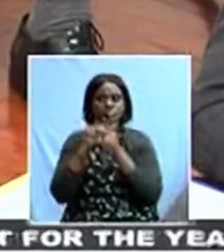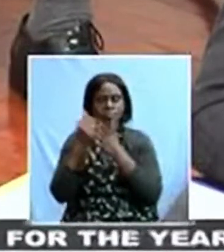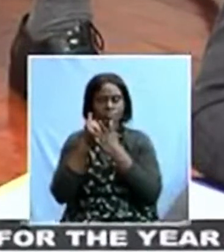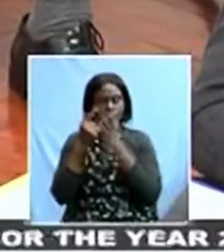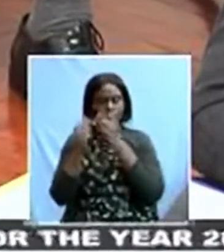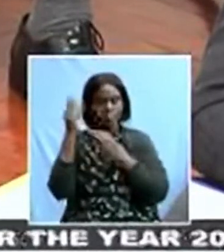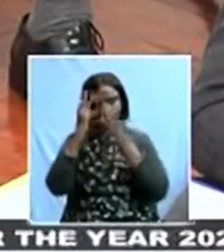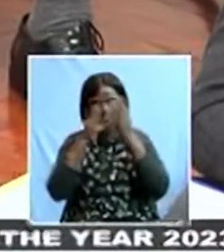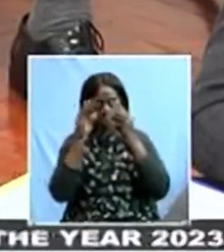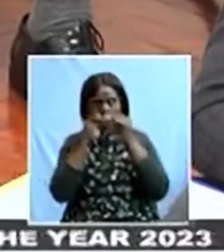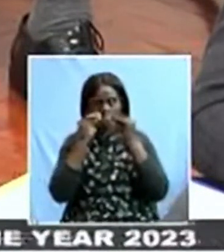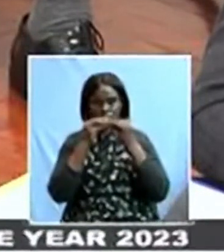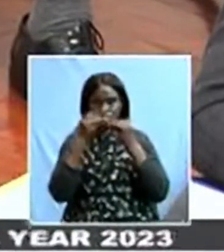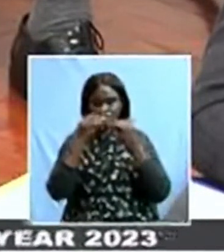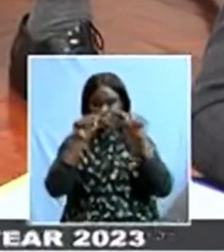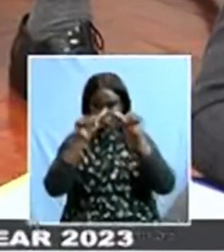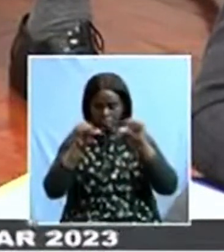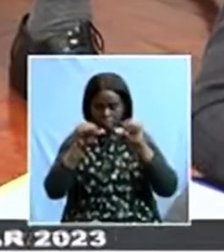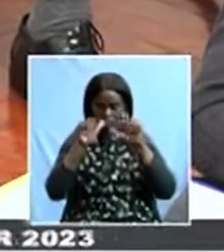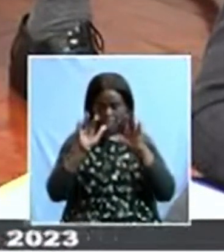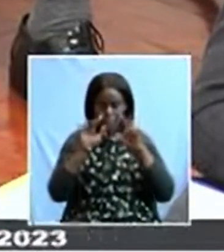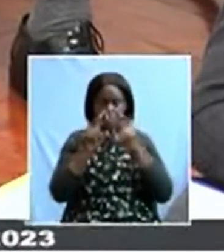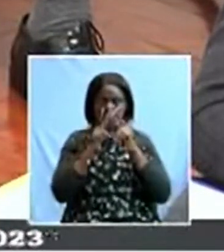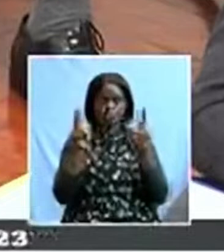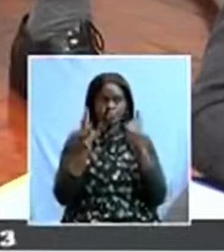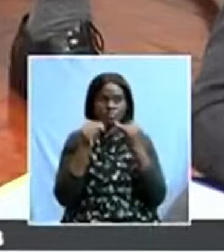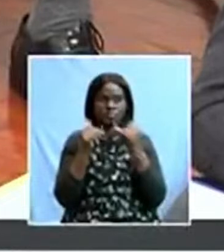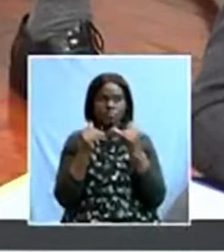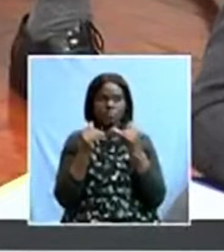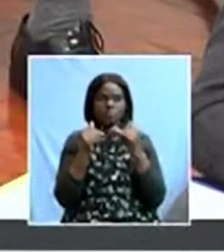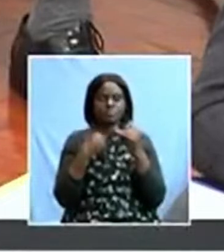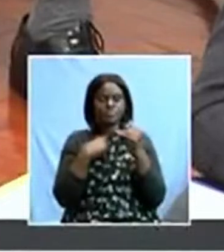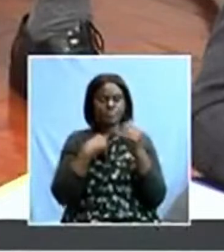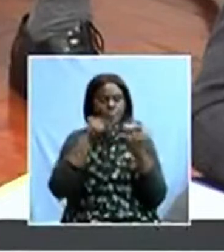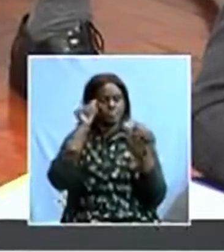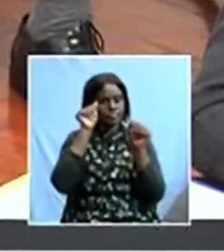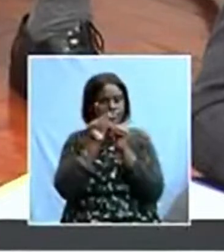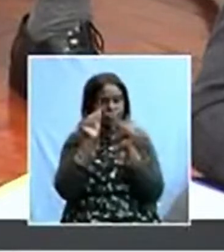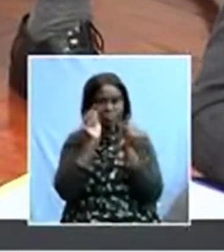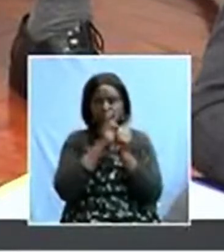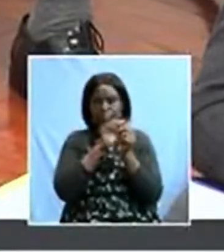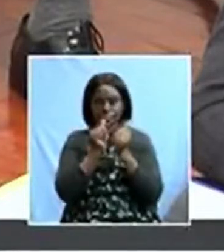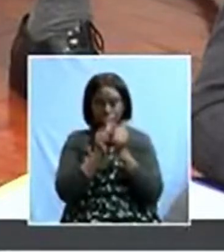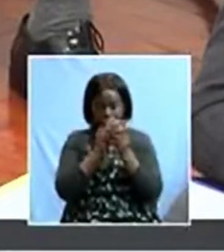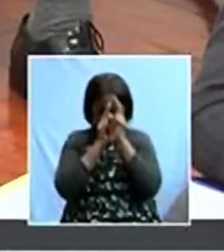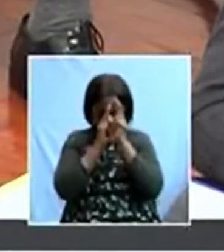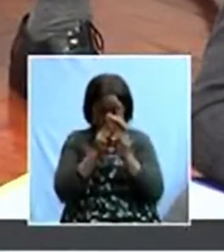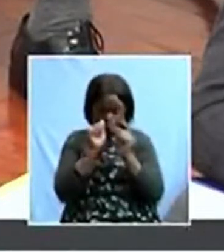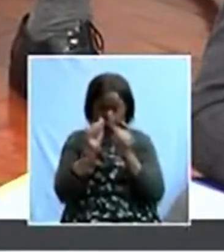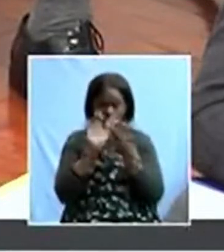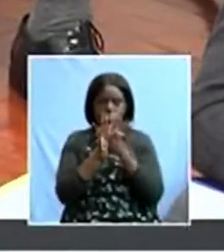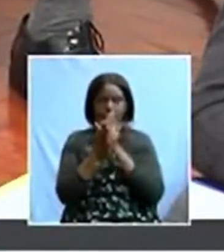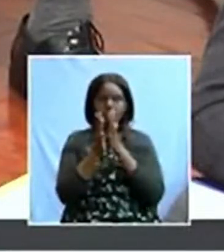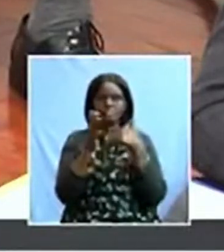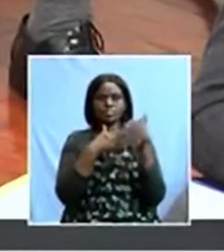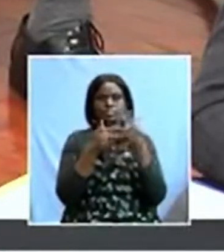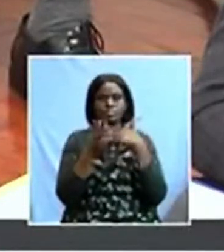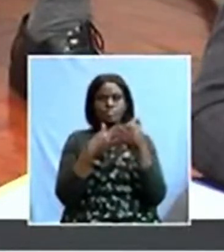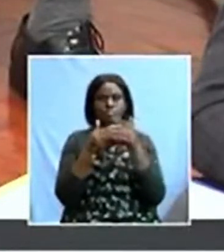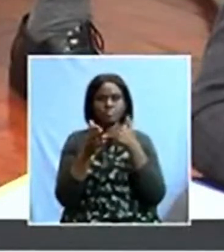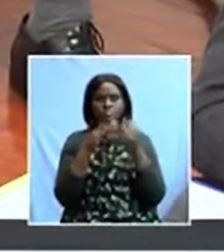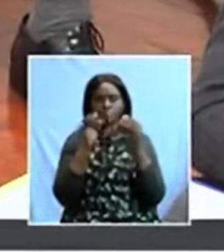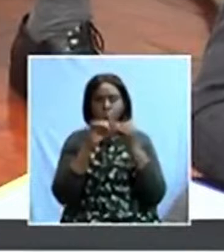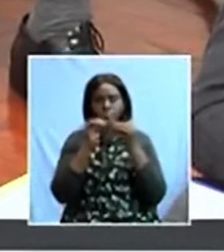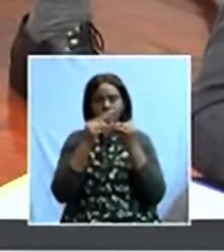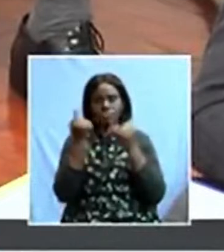concern of the auditors. So I agree with the Honorable. It was going to be easy to